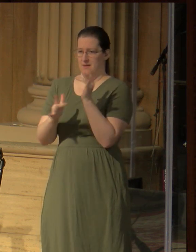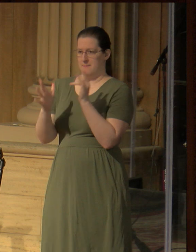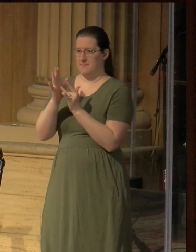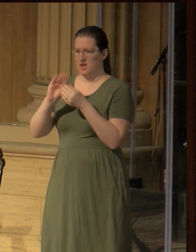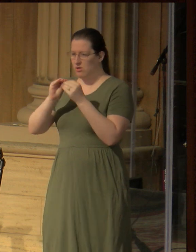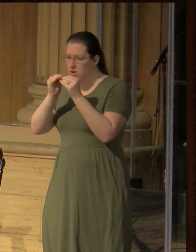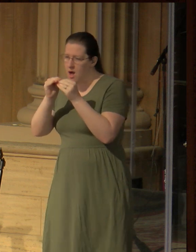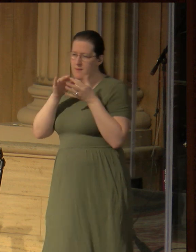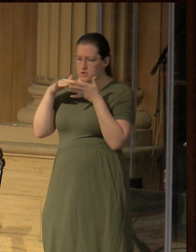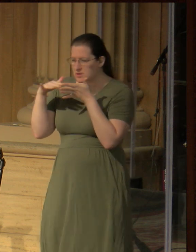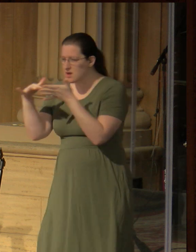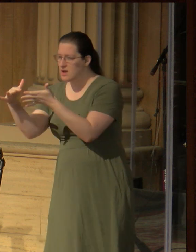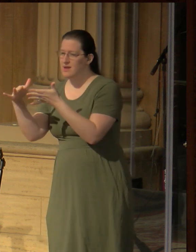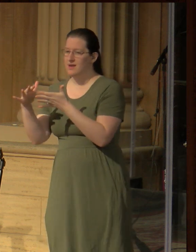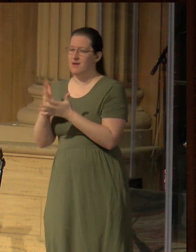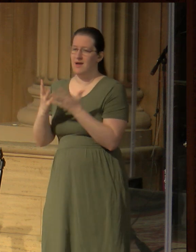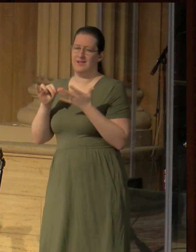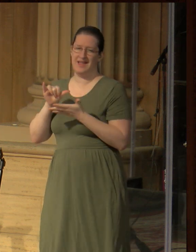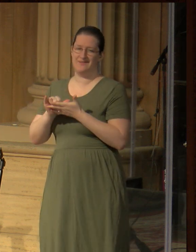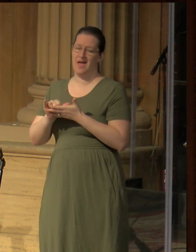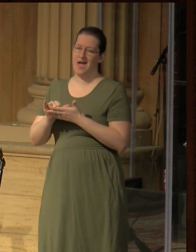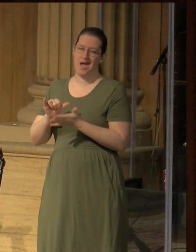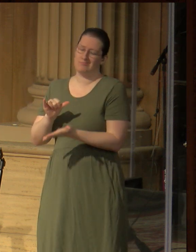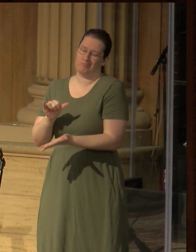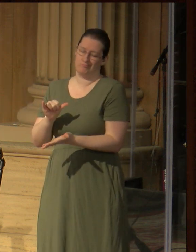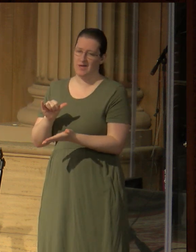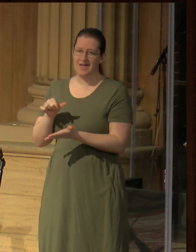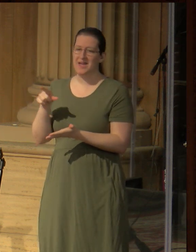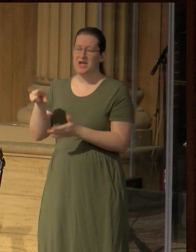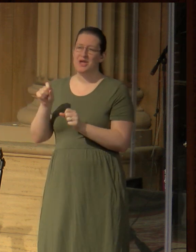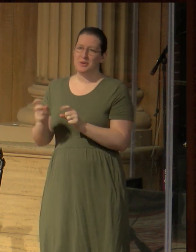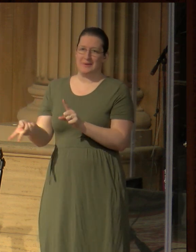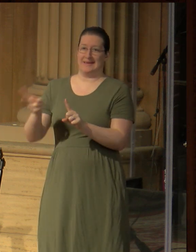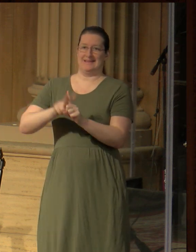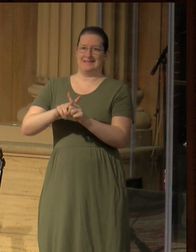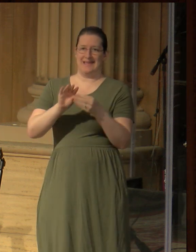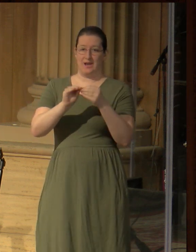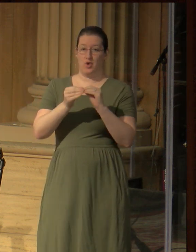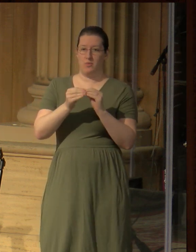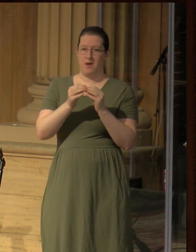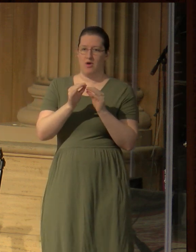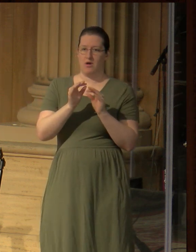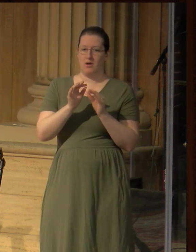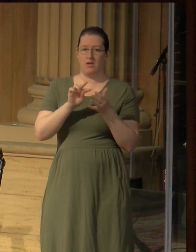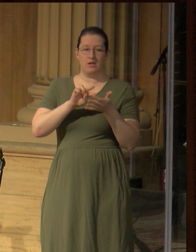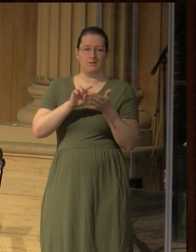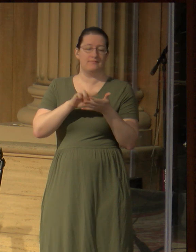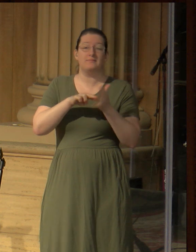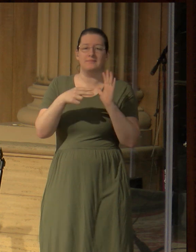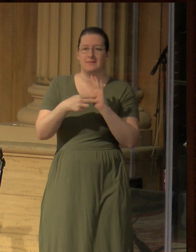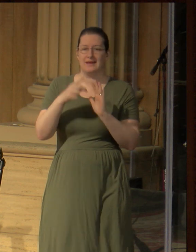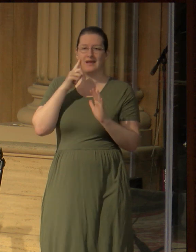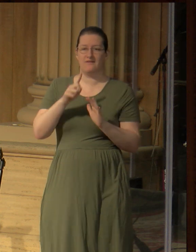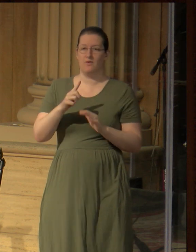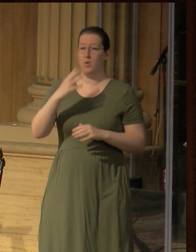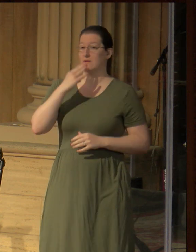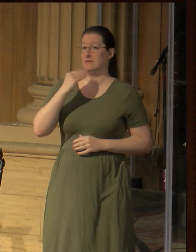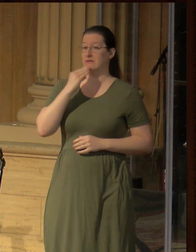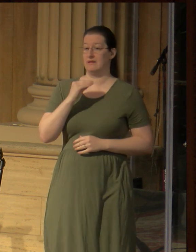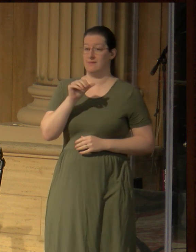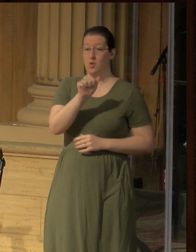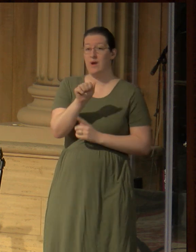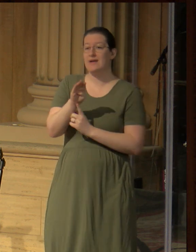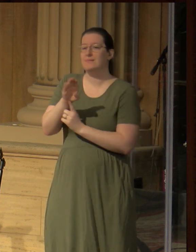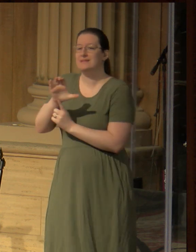it kind of is out to lunch, where you assign numerical values to sometimes each letter in the Hebrew alphabet, because they do have some